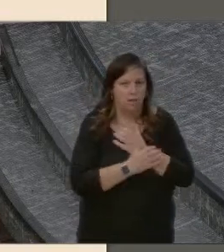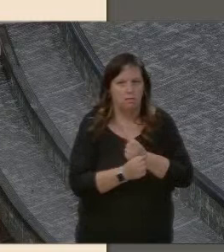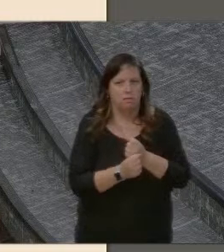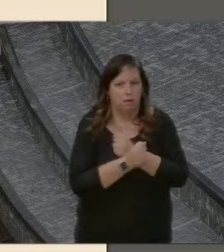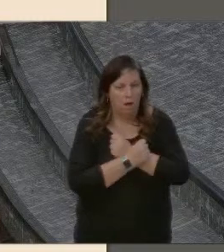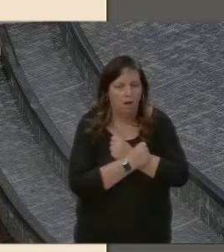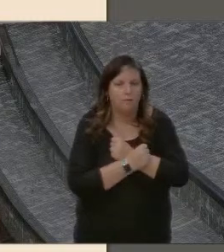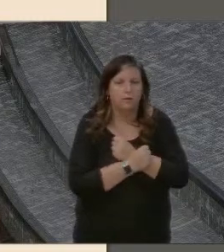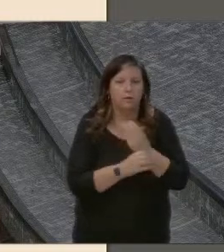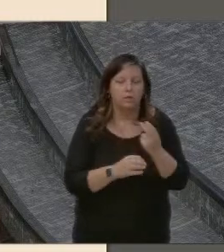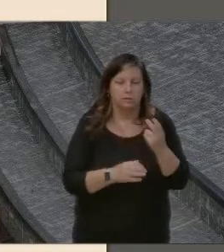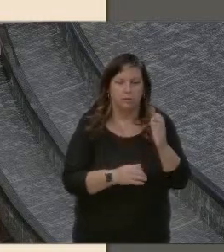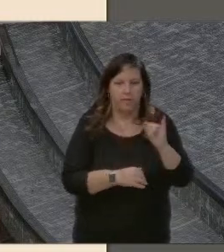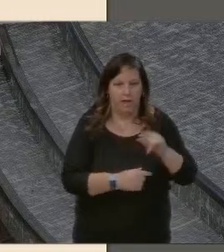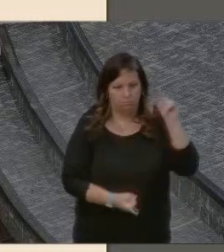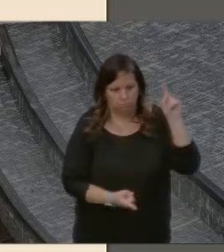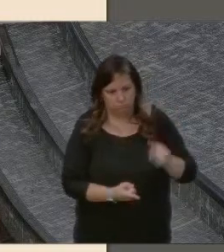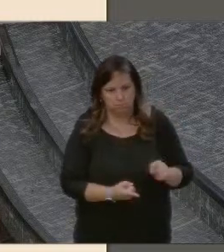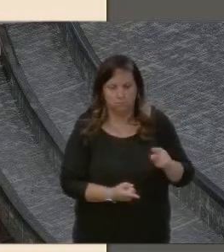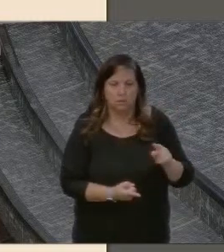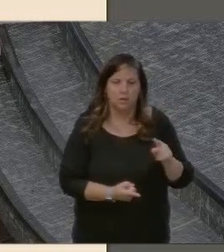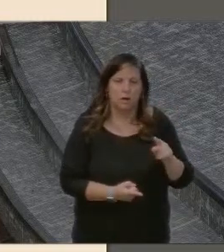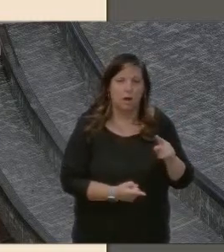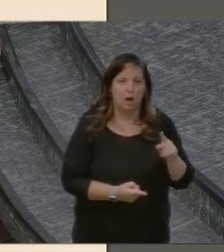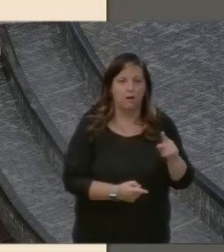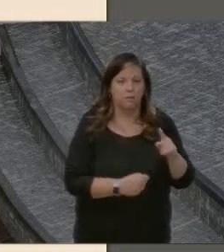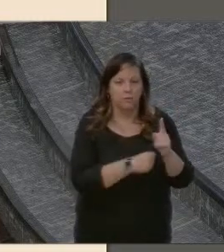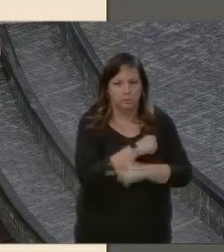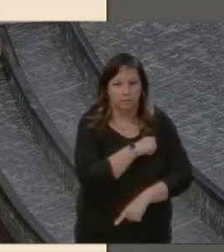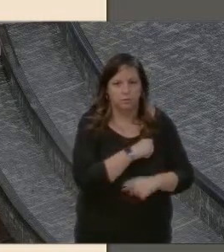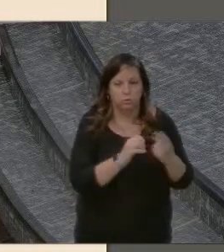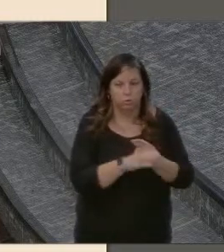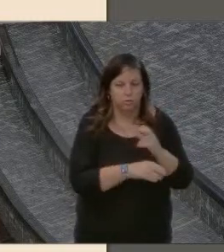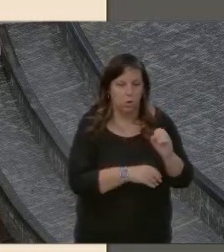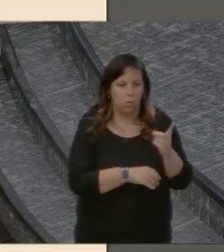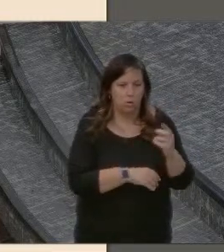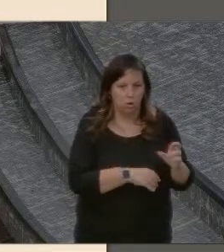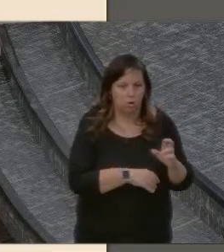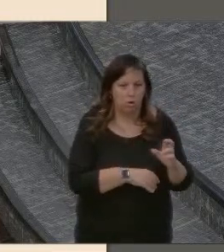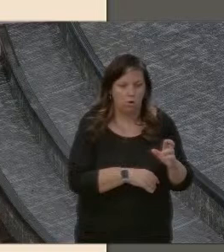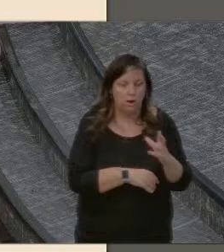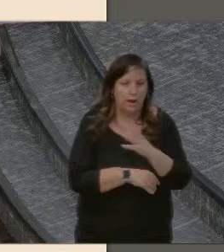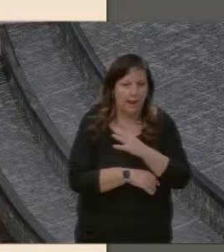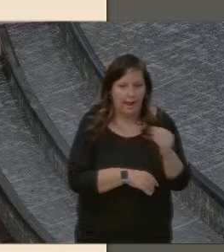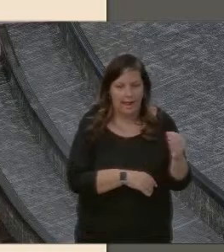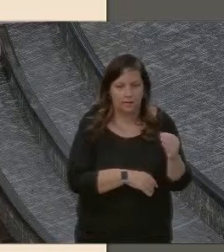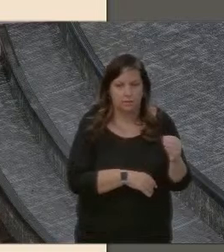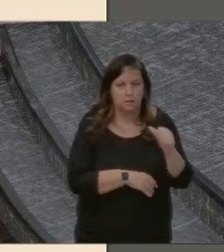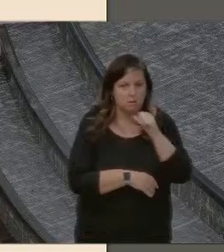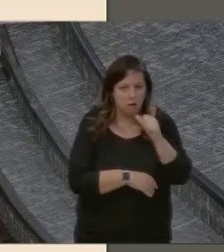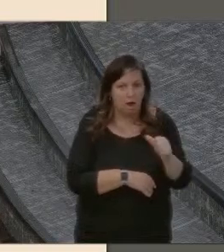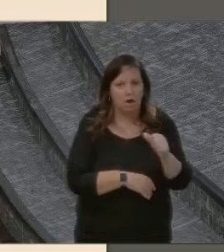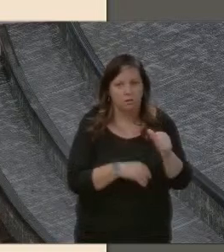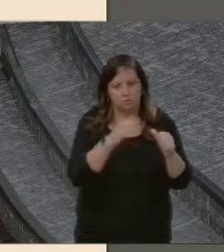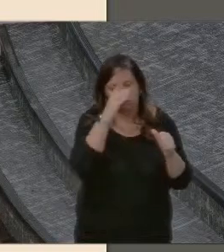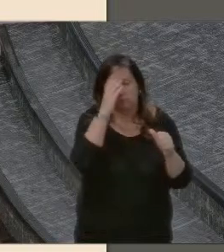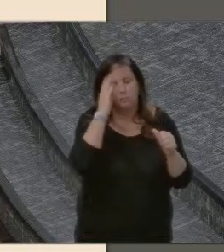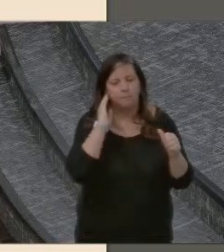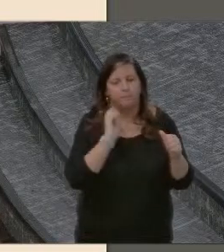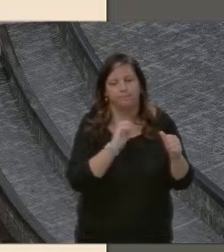discipline to resolve ODRs and the increase in the use of non-punitive disciplinary consequences,